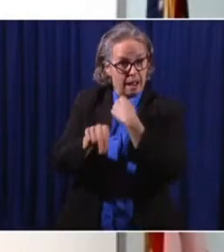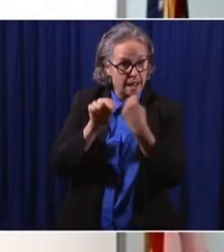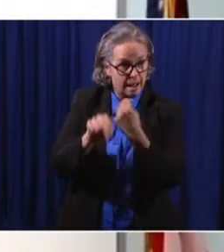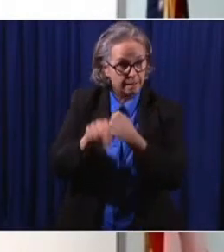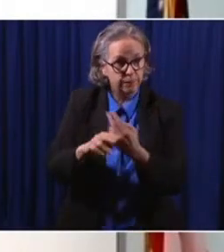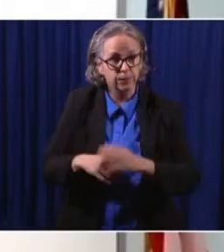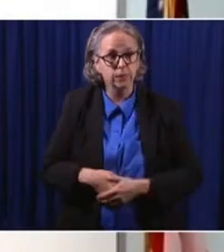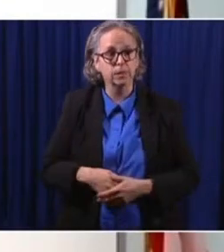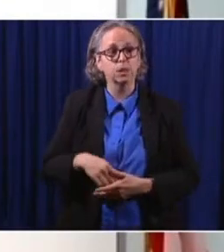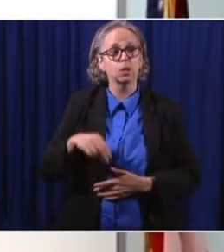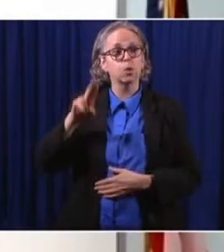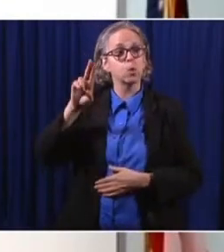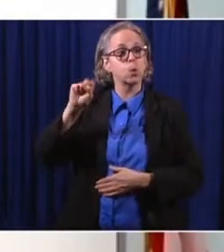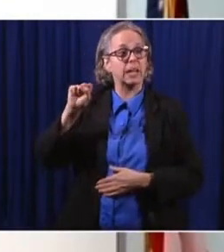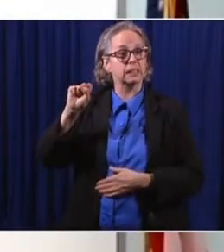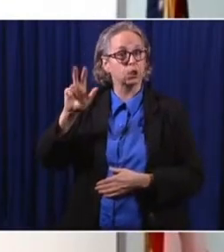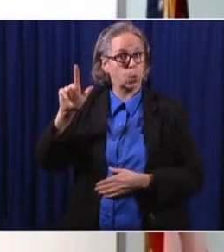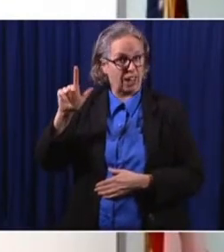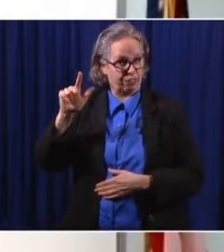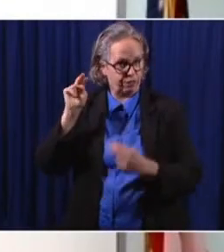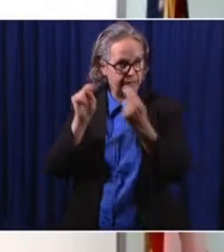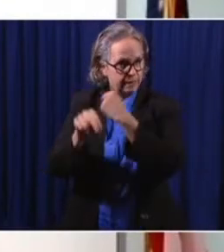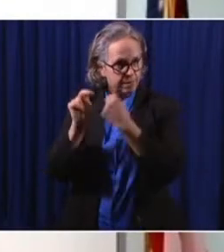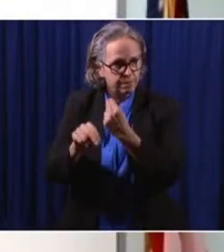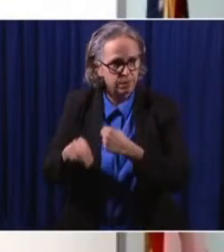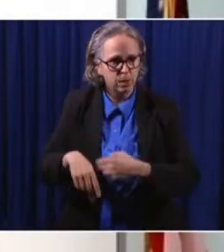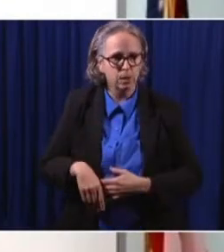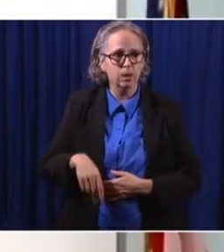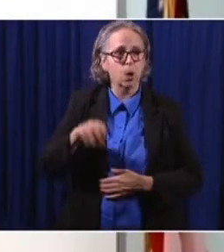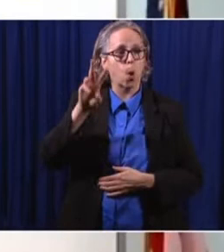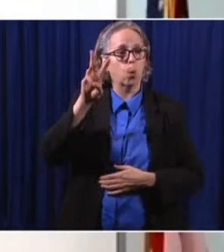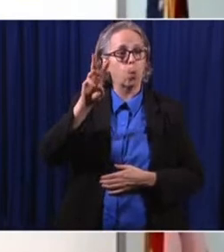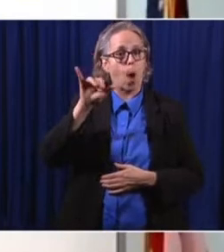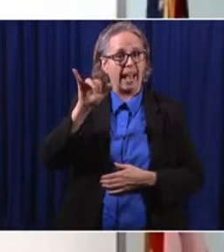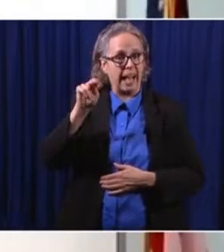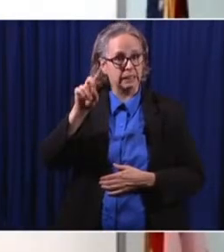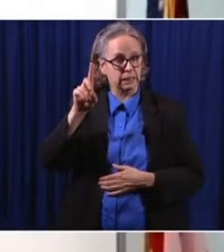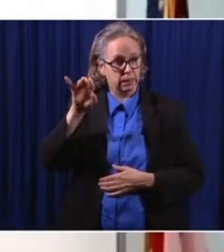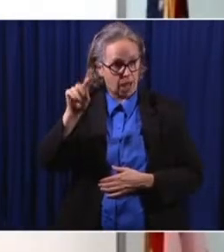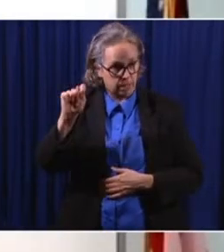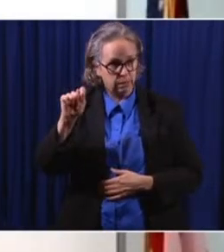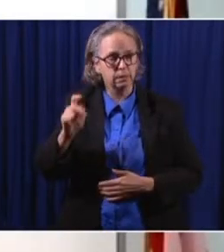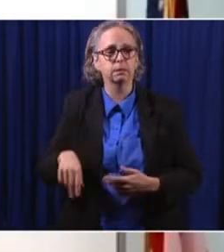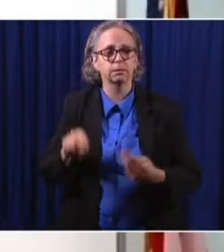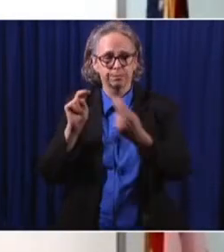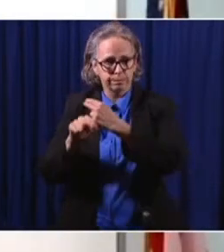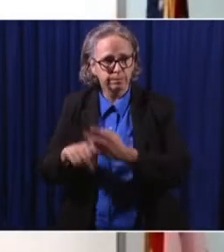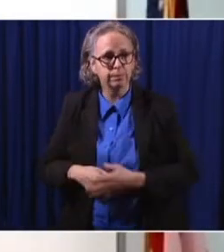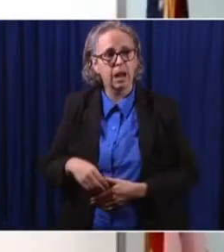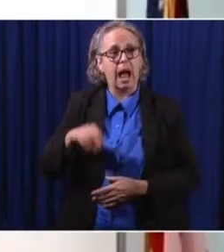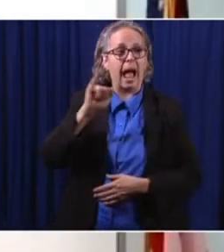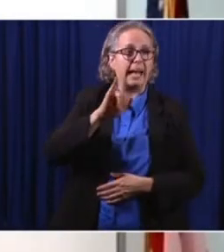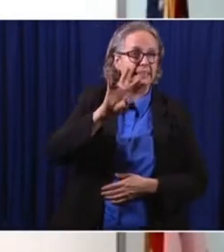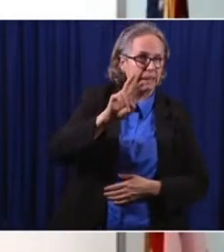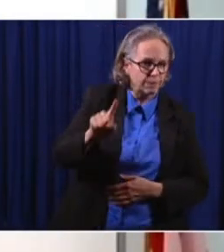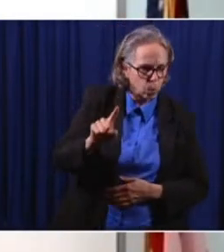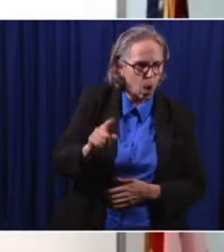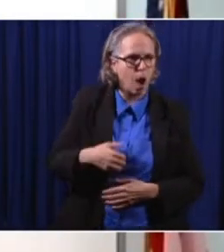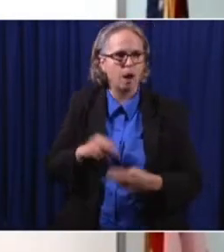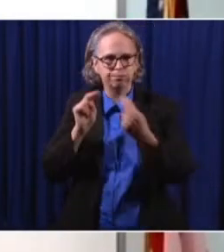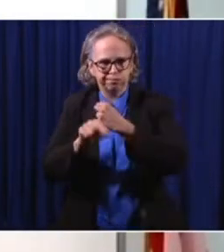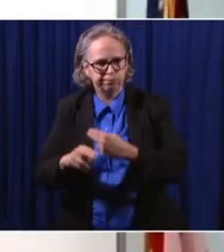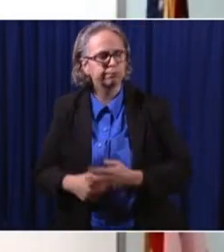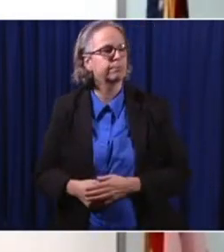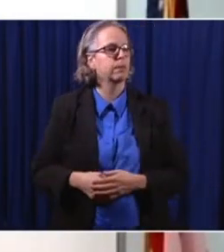in Wyandotte, I-70 in Clark County, I-71 and I-75 in Hamilton County, in